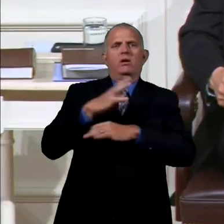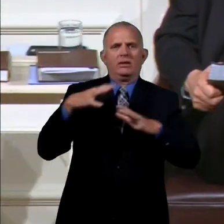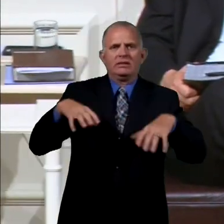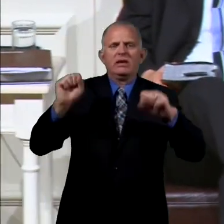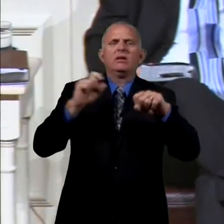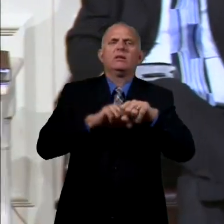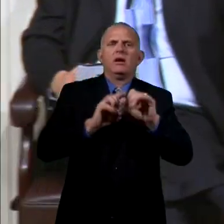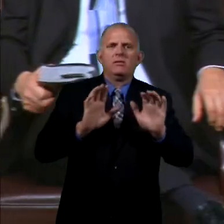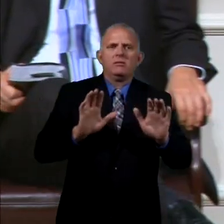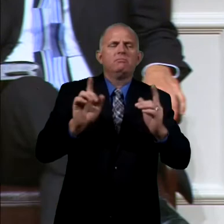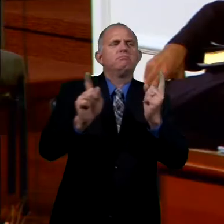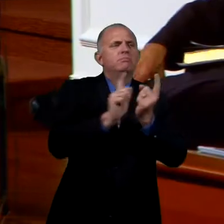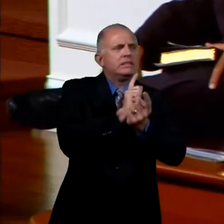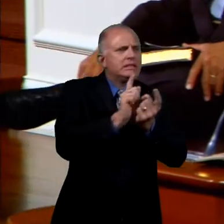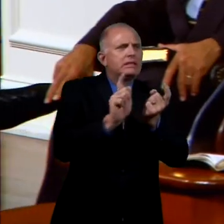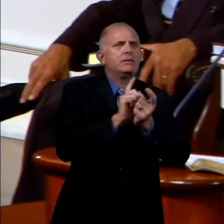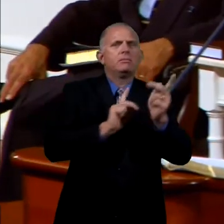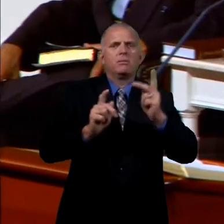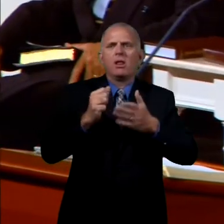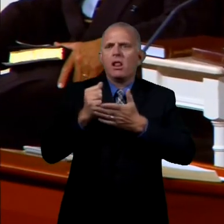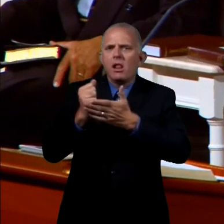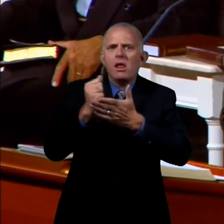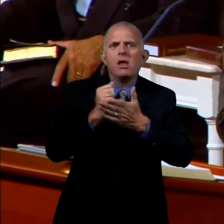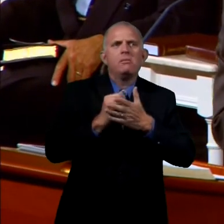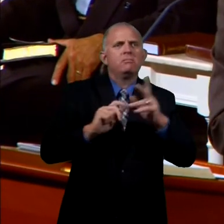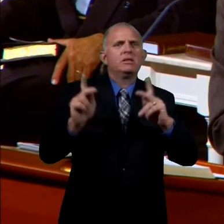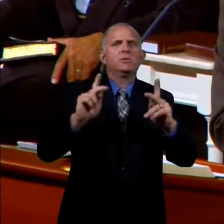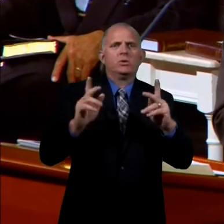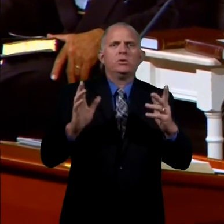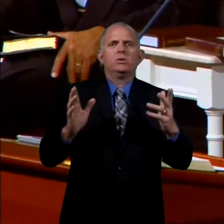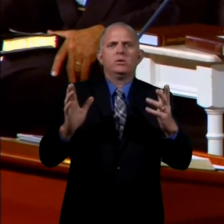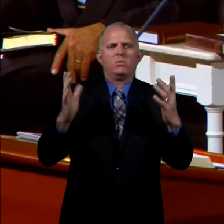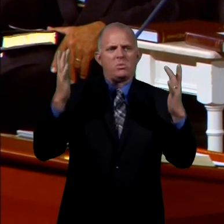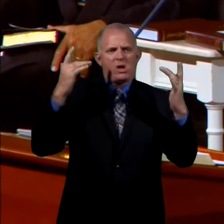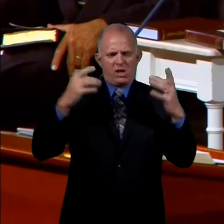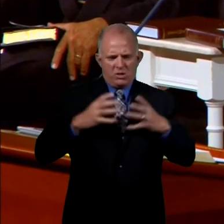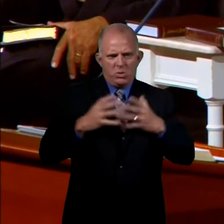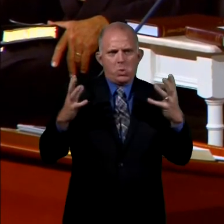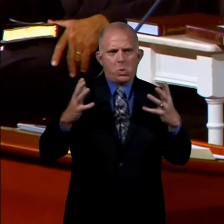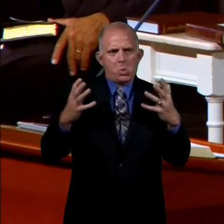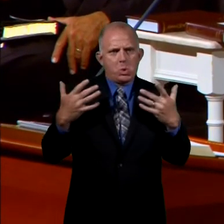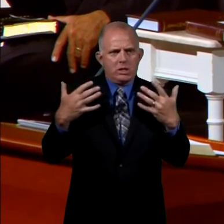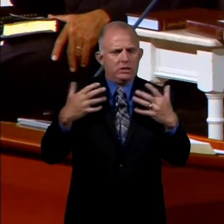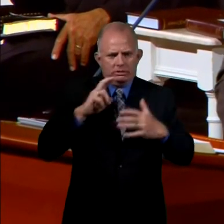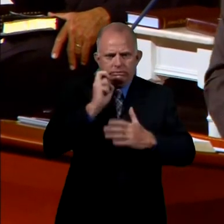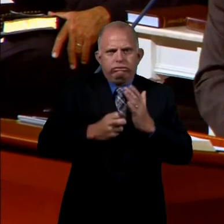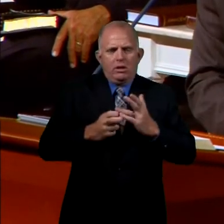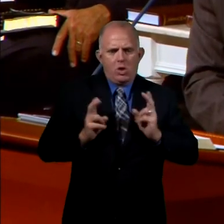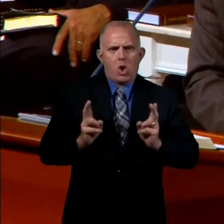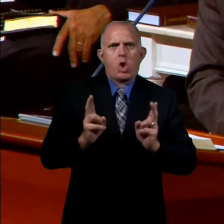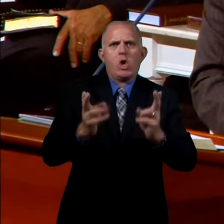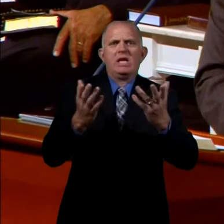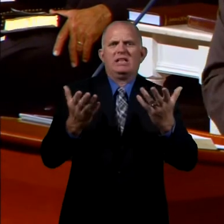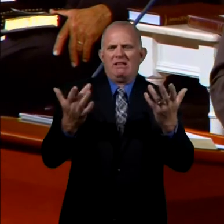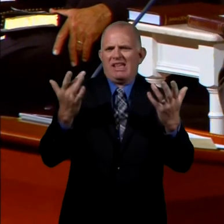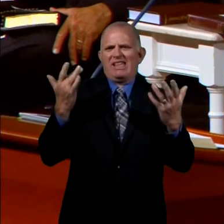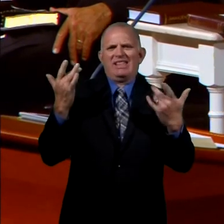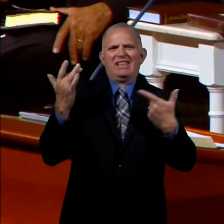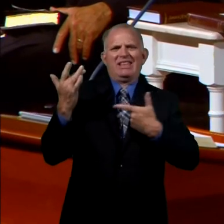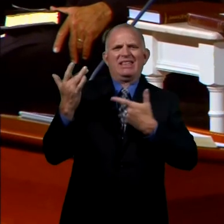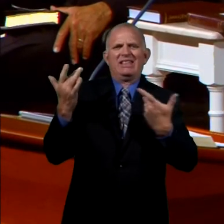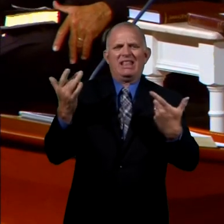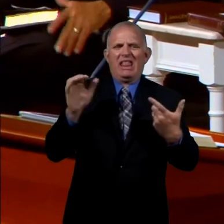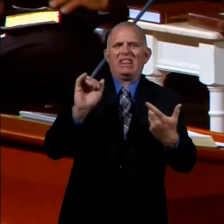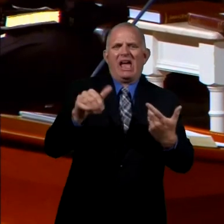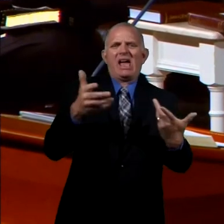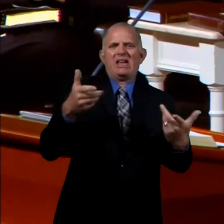never take time for people, and you don't even know why you're so intensely in a hurry. When I'm that way, I find myself not